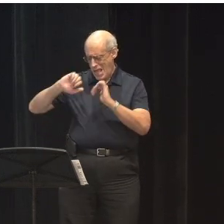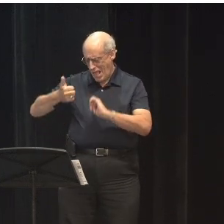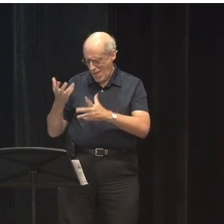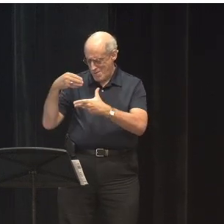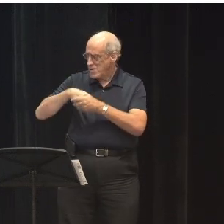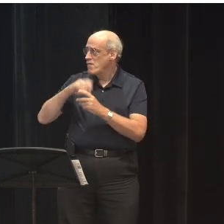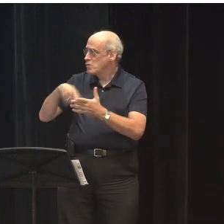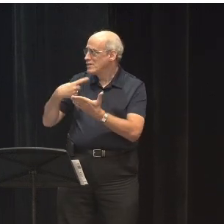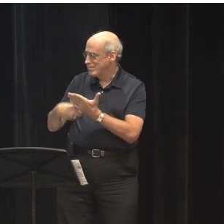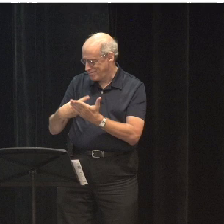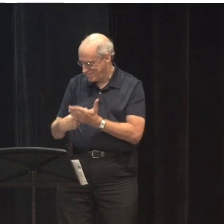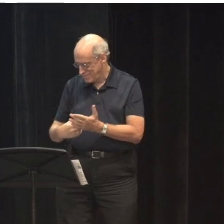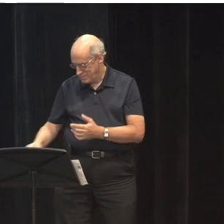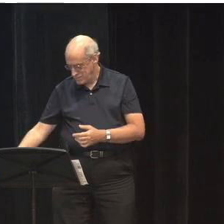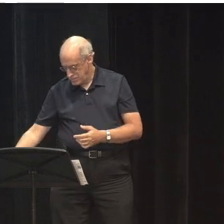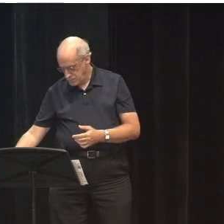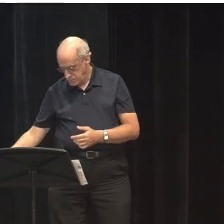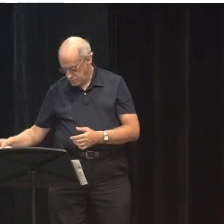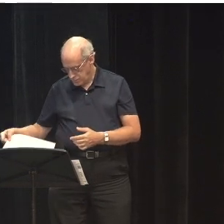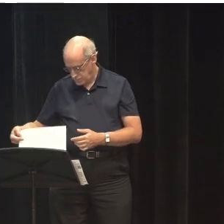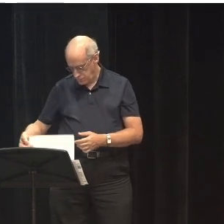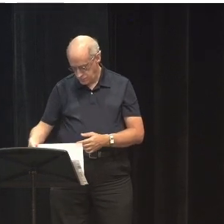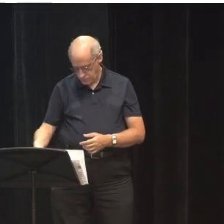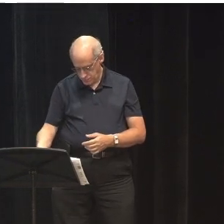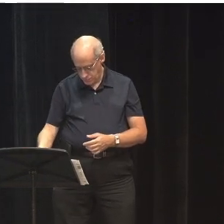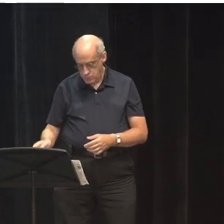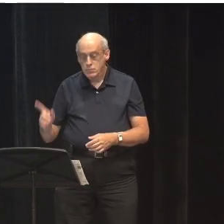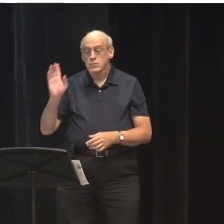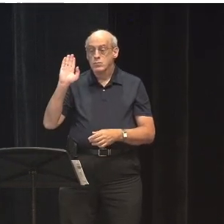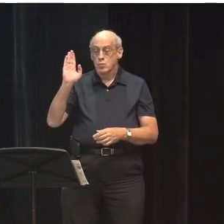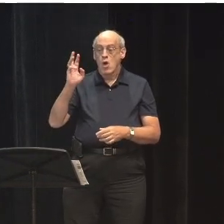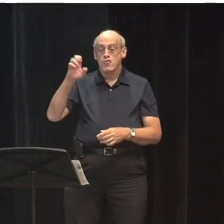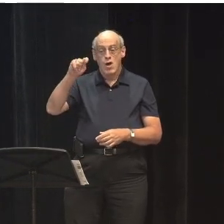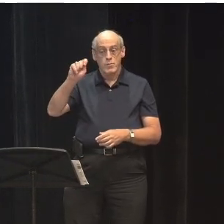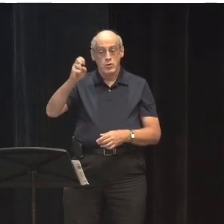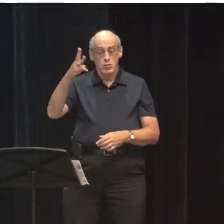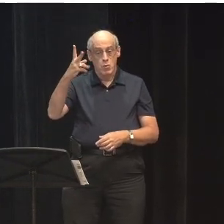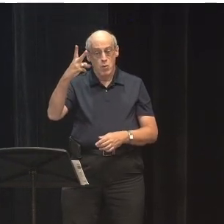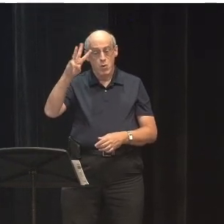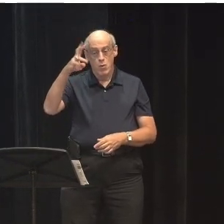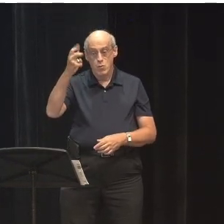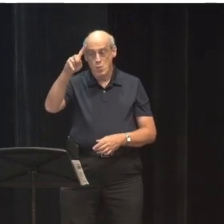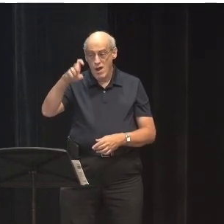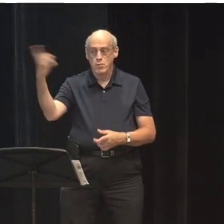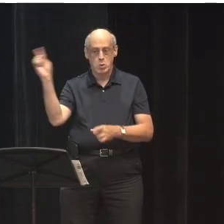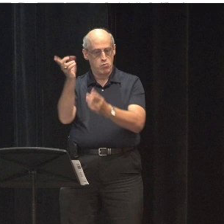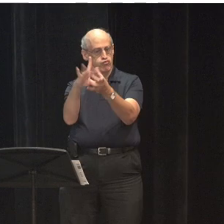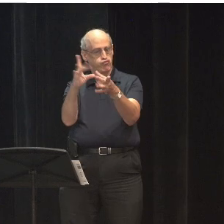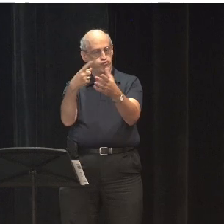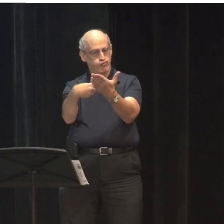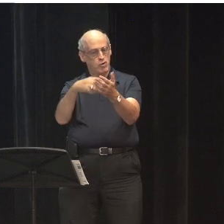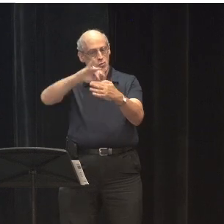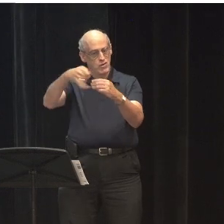participate. So after we hear from Robert White and his overview of the project, we'll open